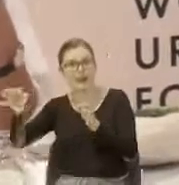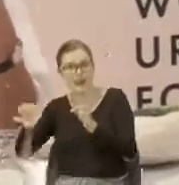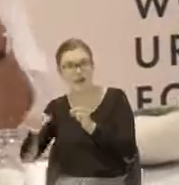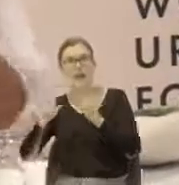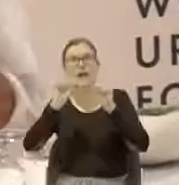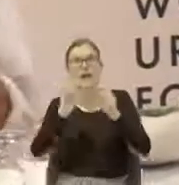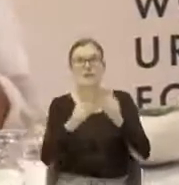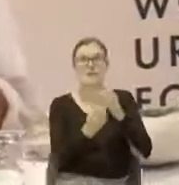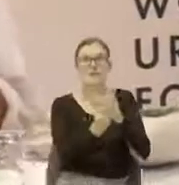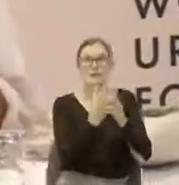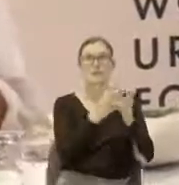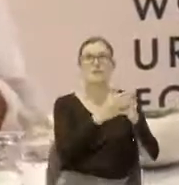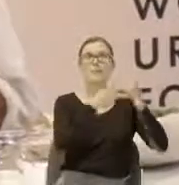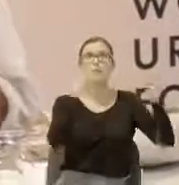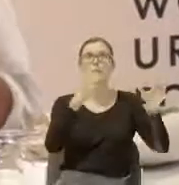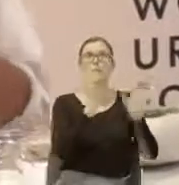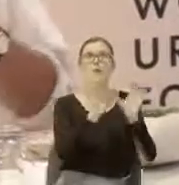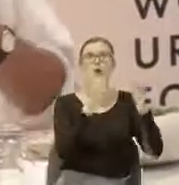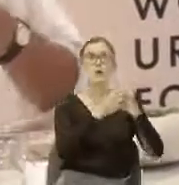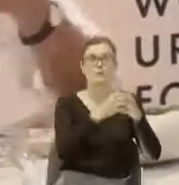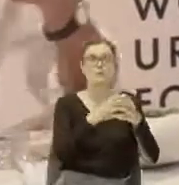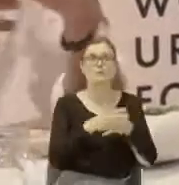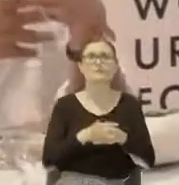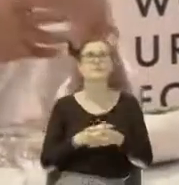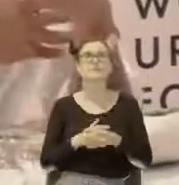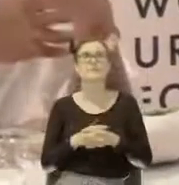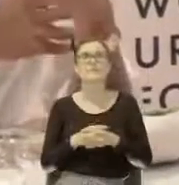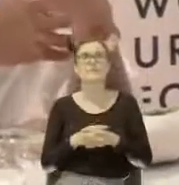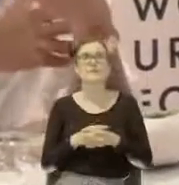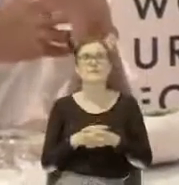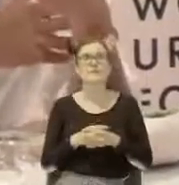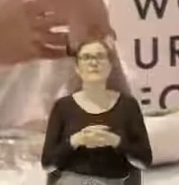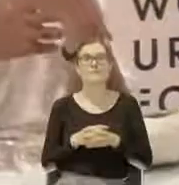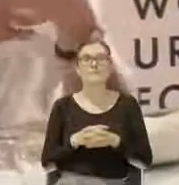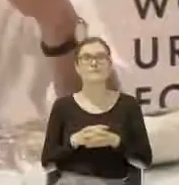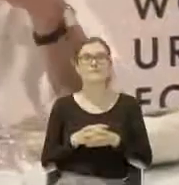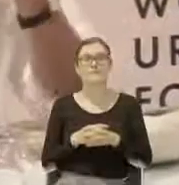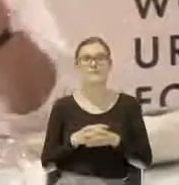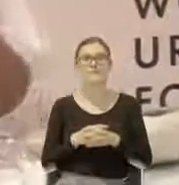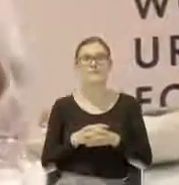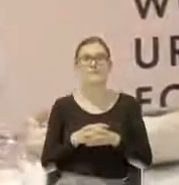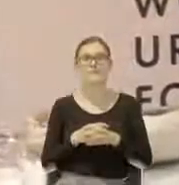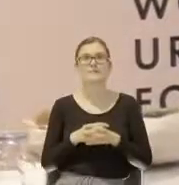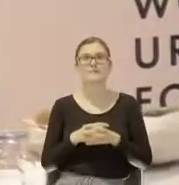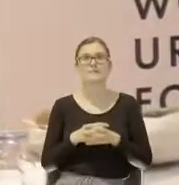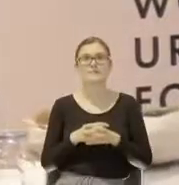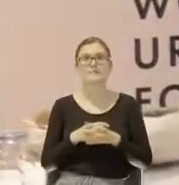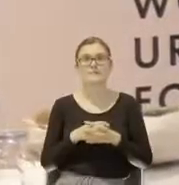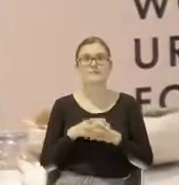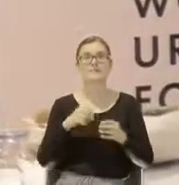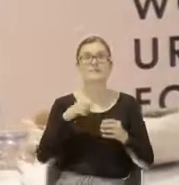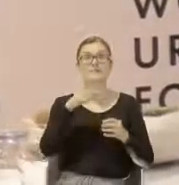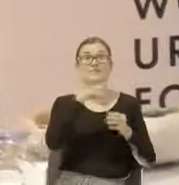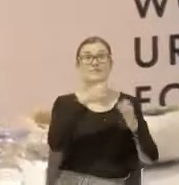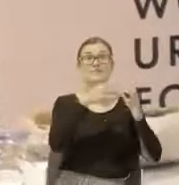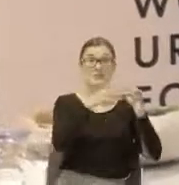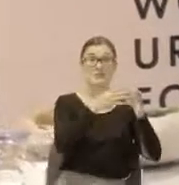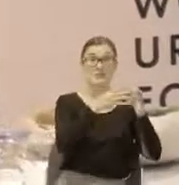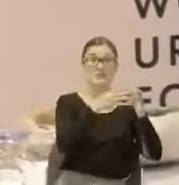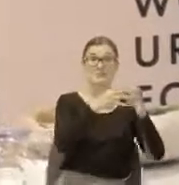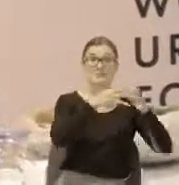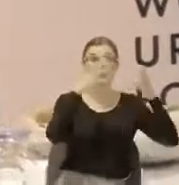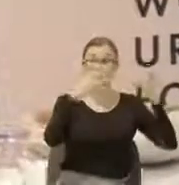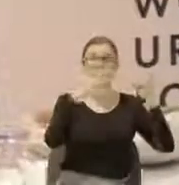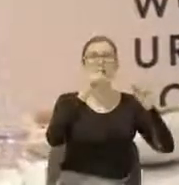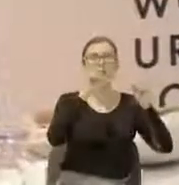advisory group on local and regional governments as something that the UN Secretariat wants to do, but he knows that he has the support of member states, evidenced